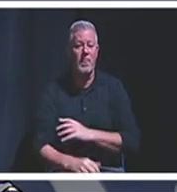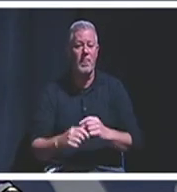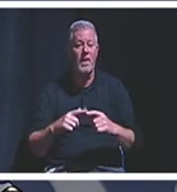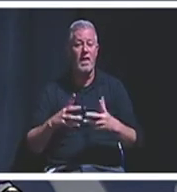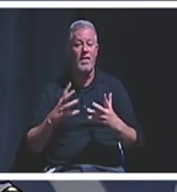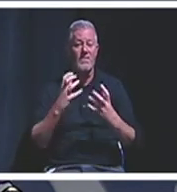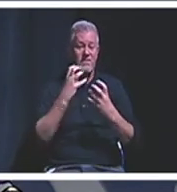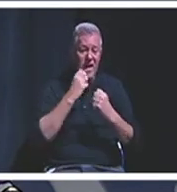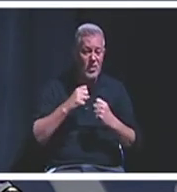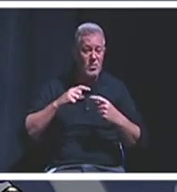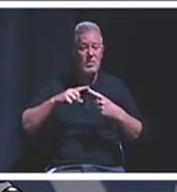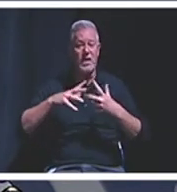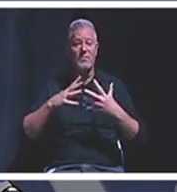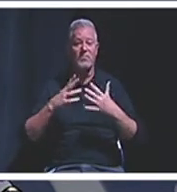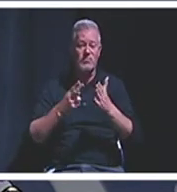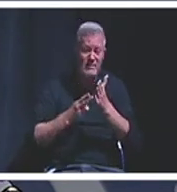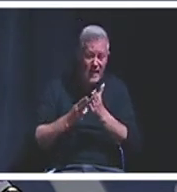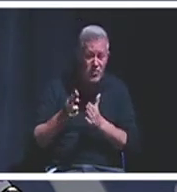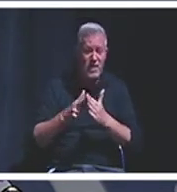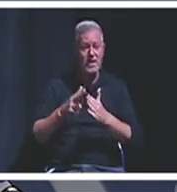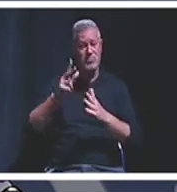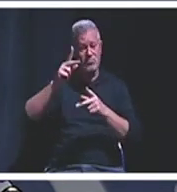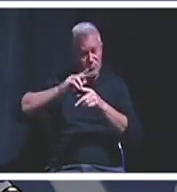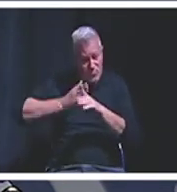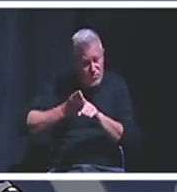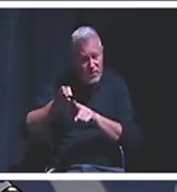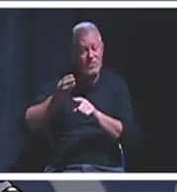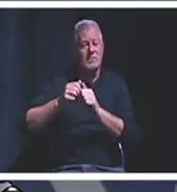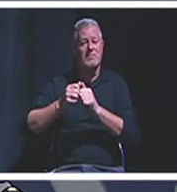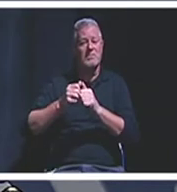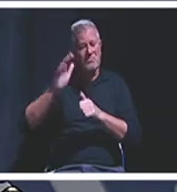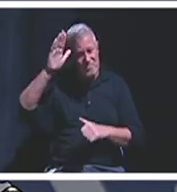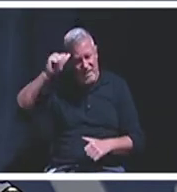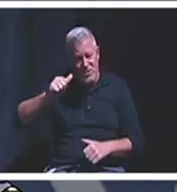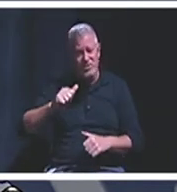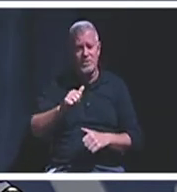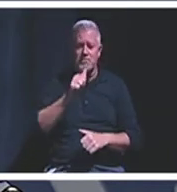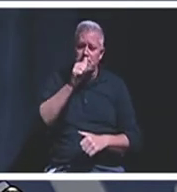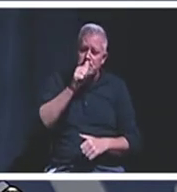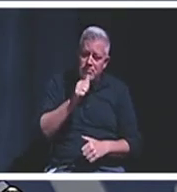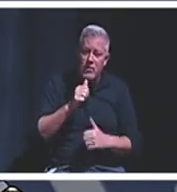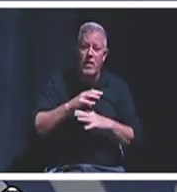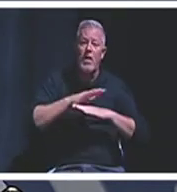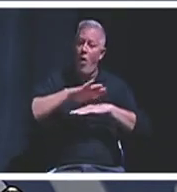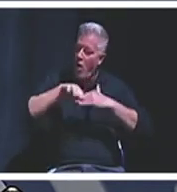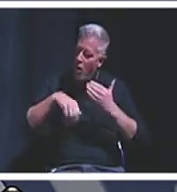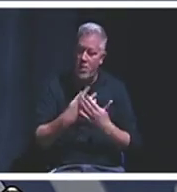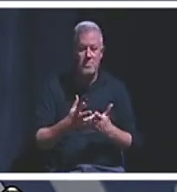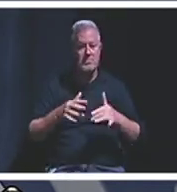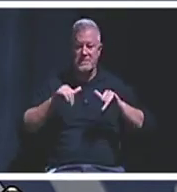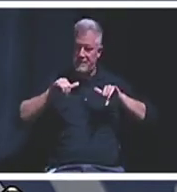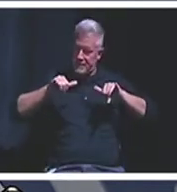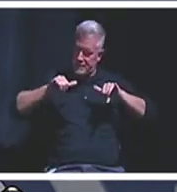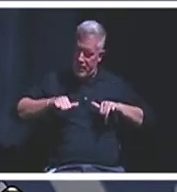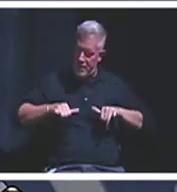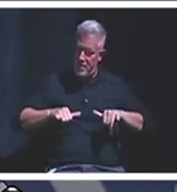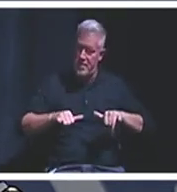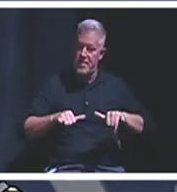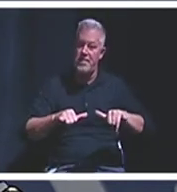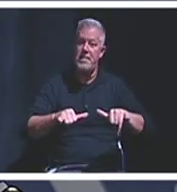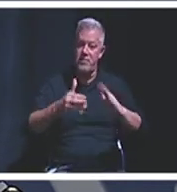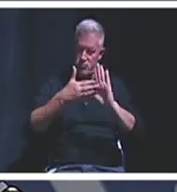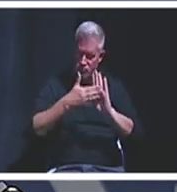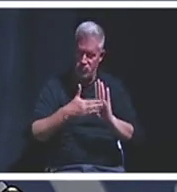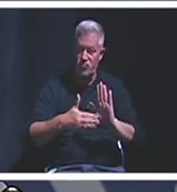professionalism, integrity, civility, diligence, those will remain unchanged throughout the remainder